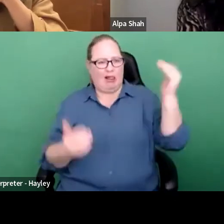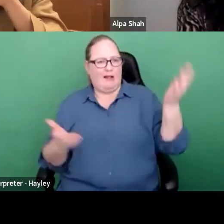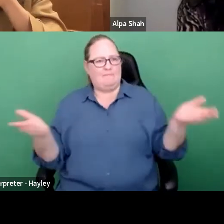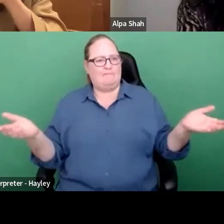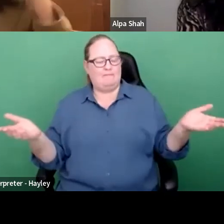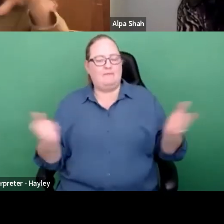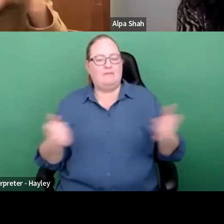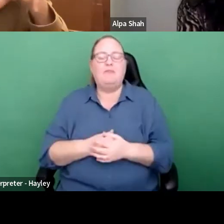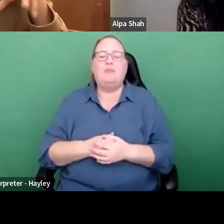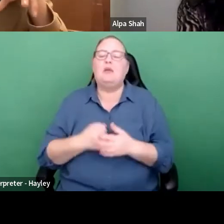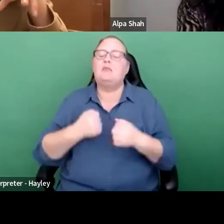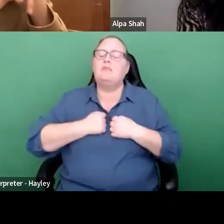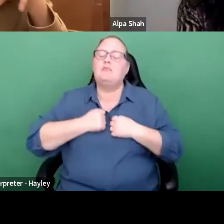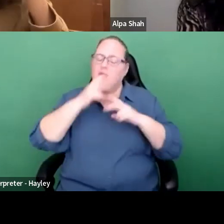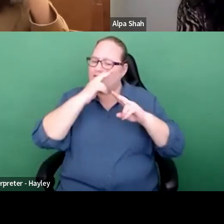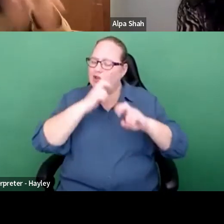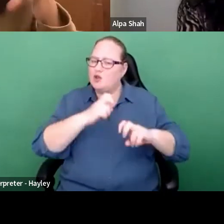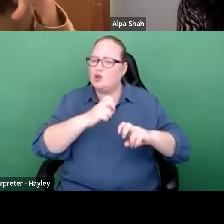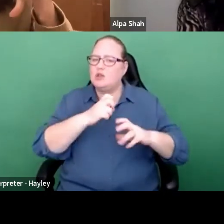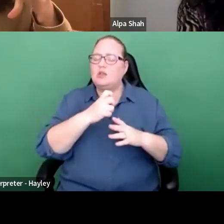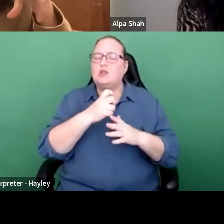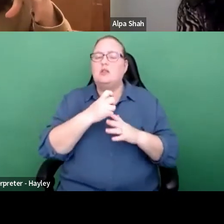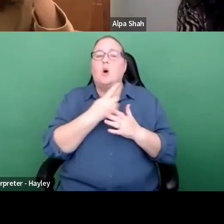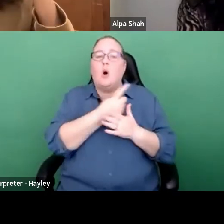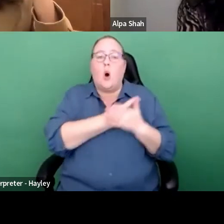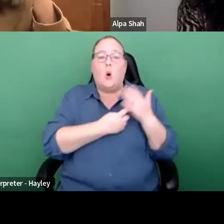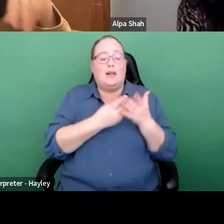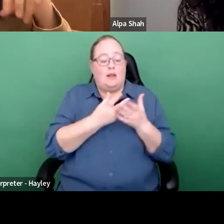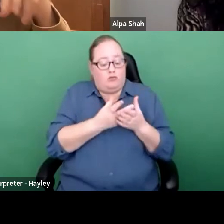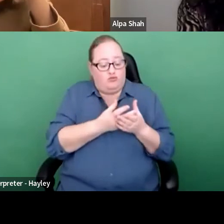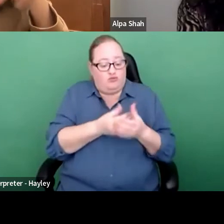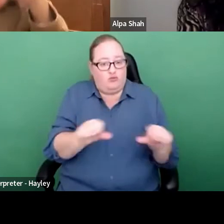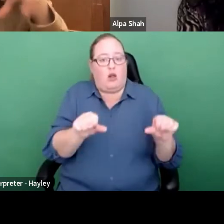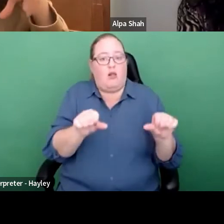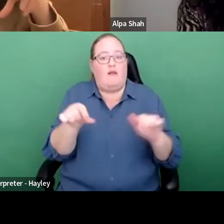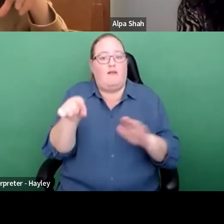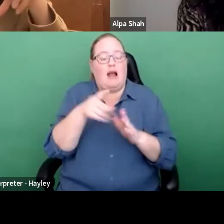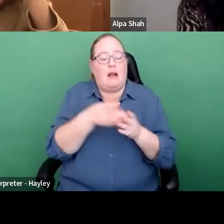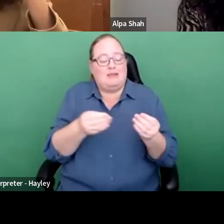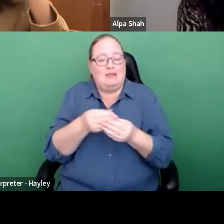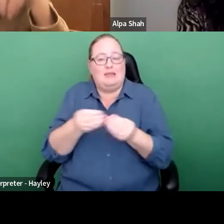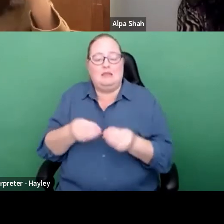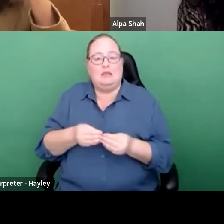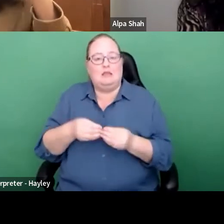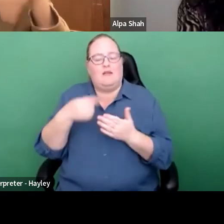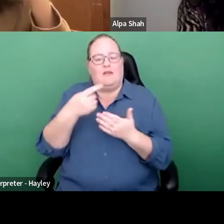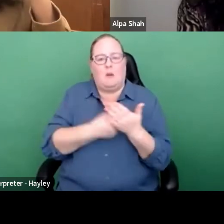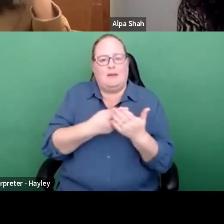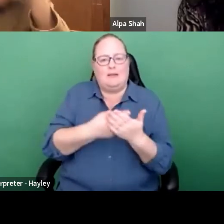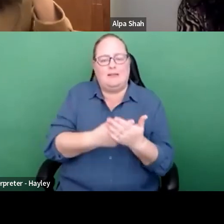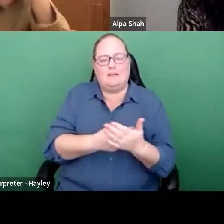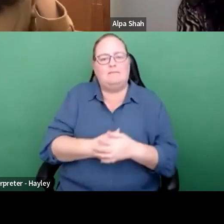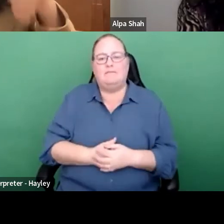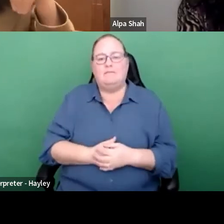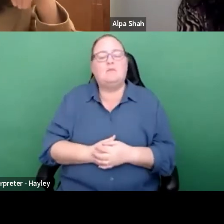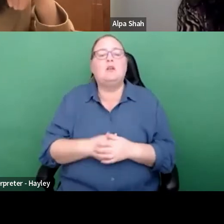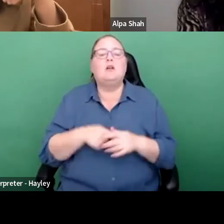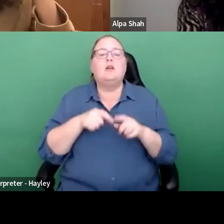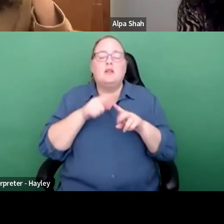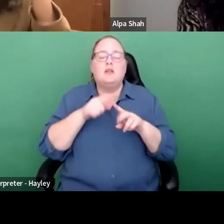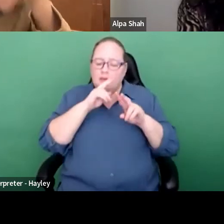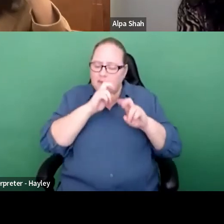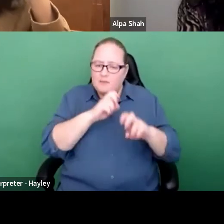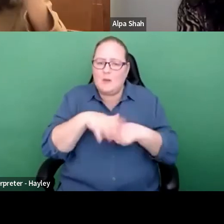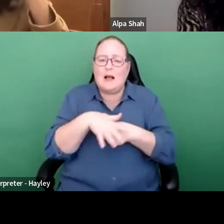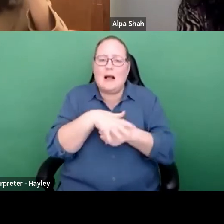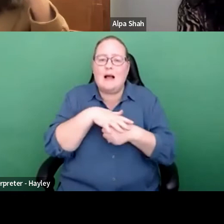research extends beyond this policy approach of just solving emptiness and instead situates emptiness within everyday modes of living in London.